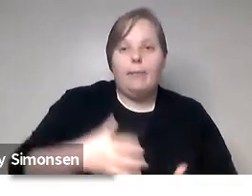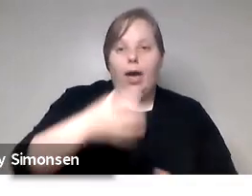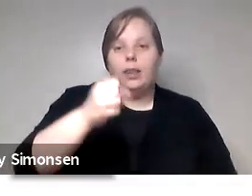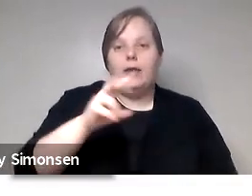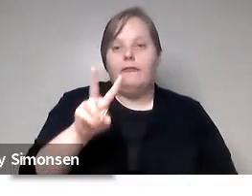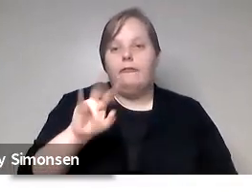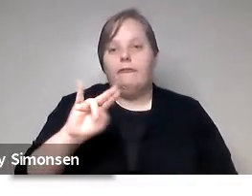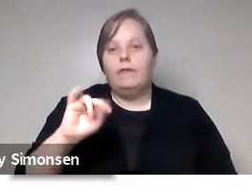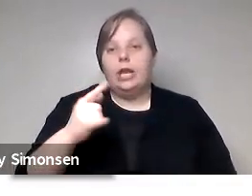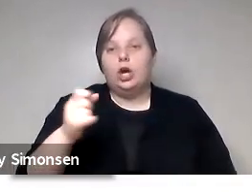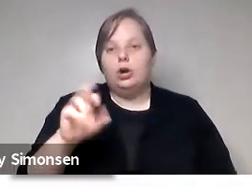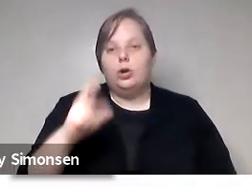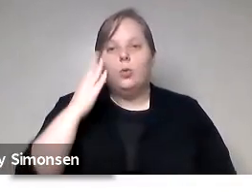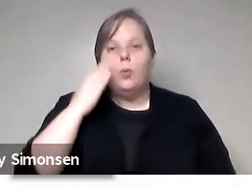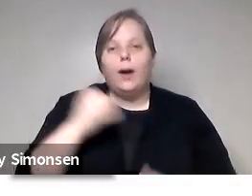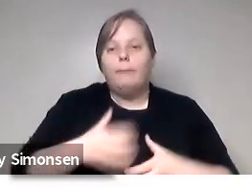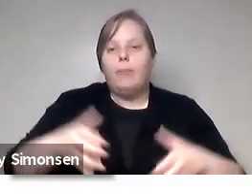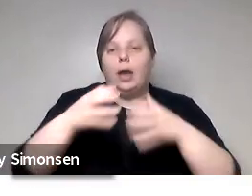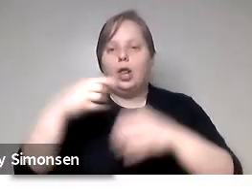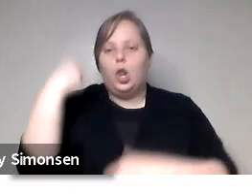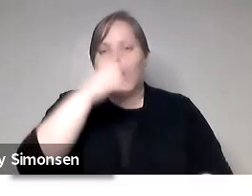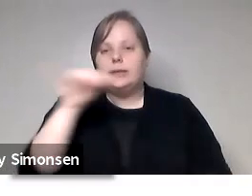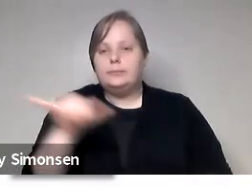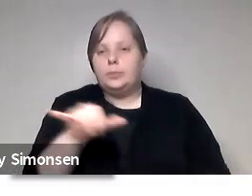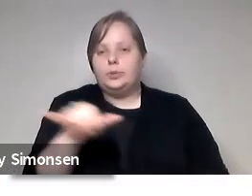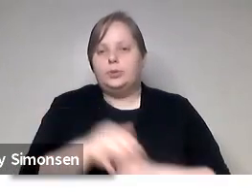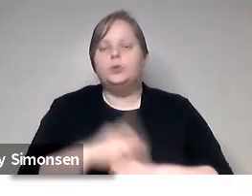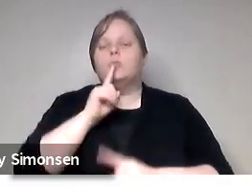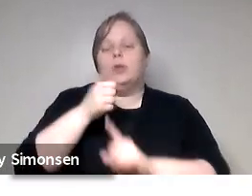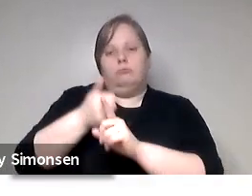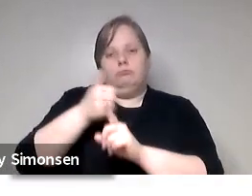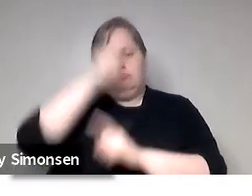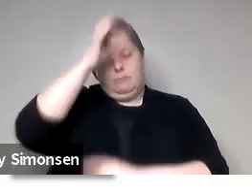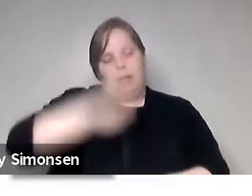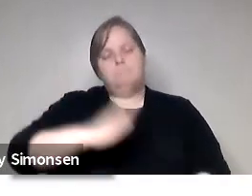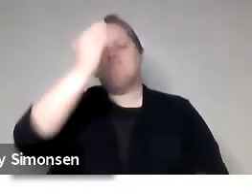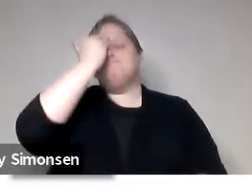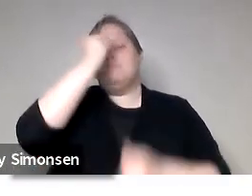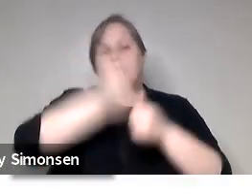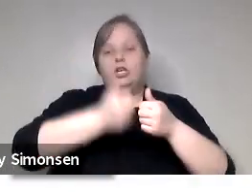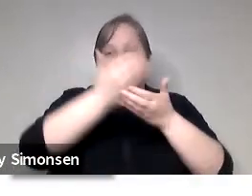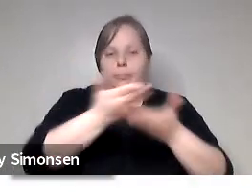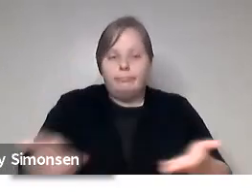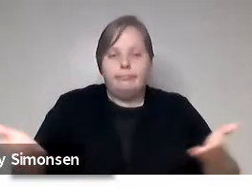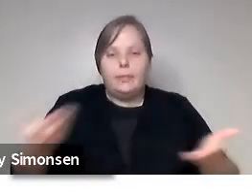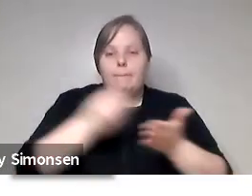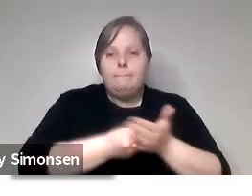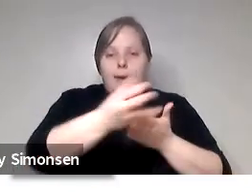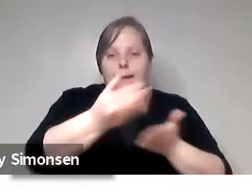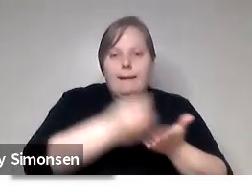look very similar. So he really is very conscientious that every item that he's getting for